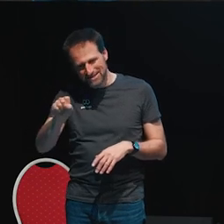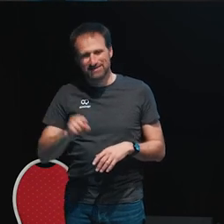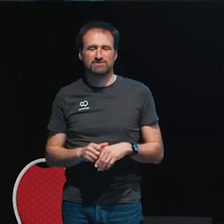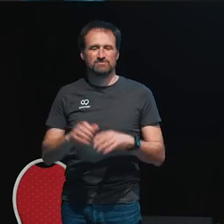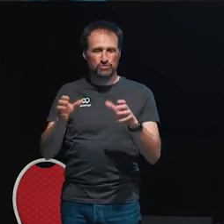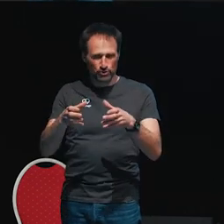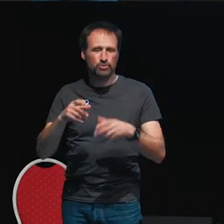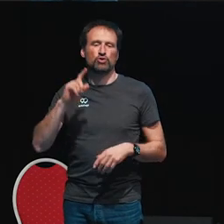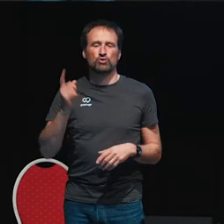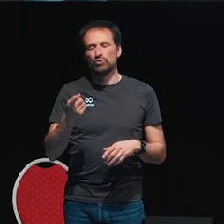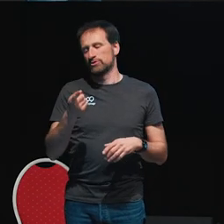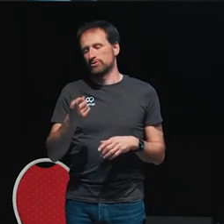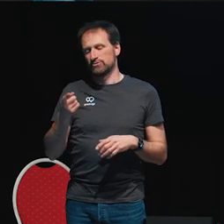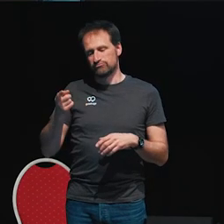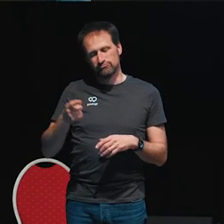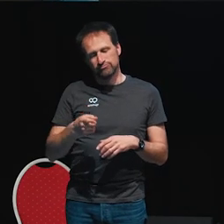Community Group.